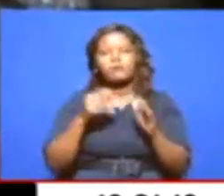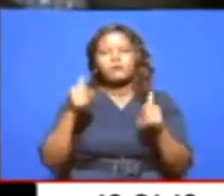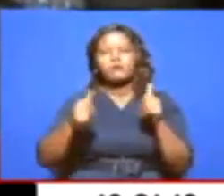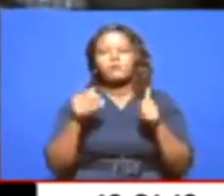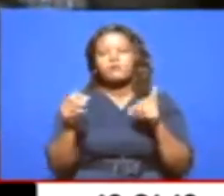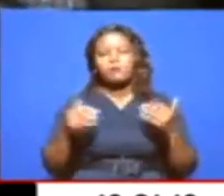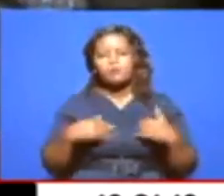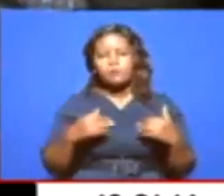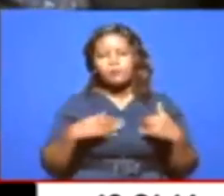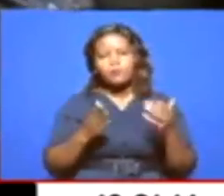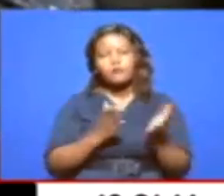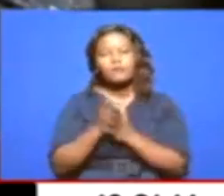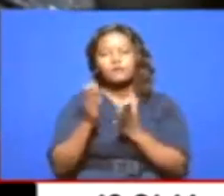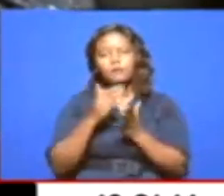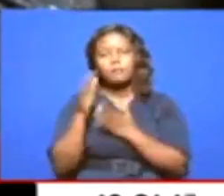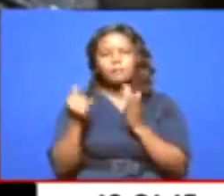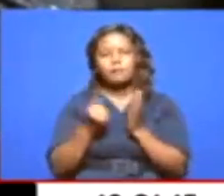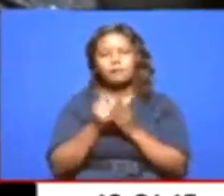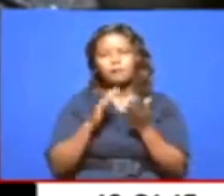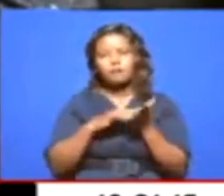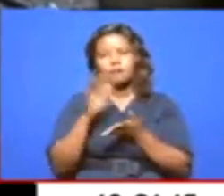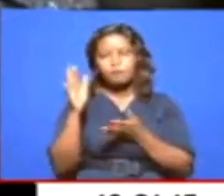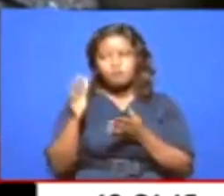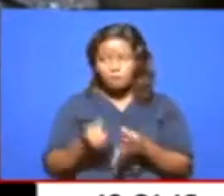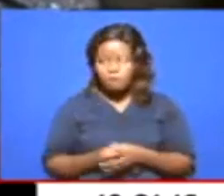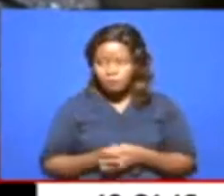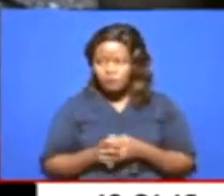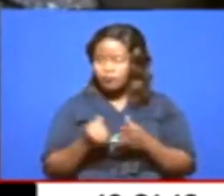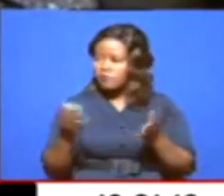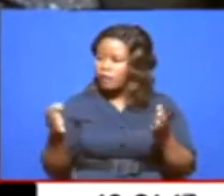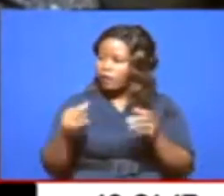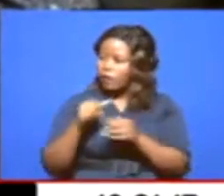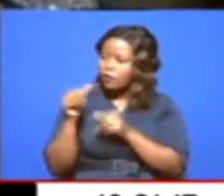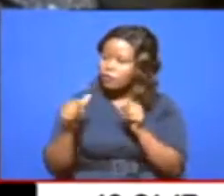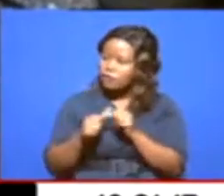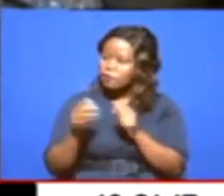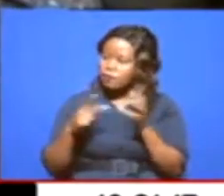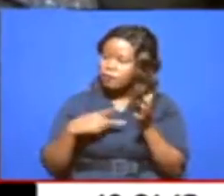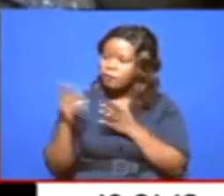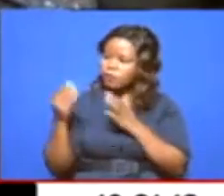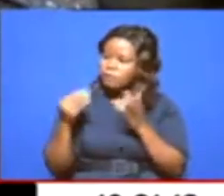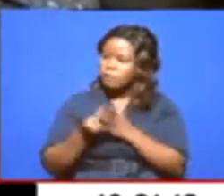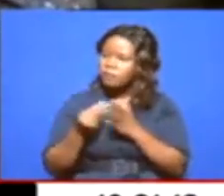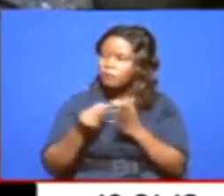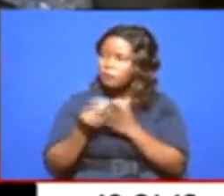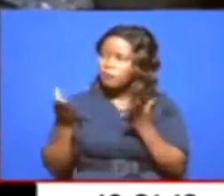the regulations from World Athletics. Tell us now about the prize money structure of this.